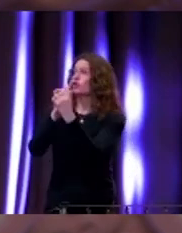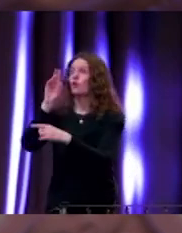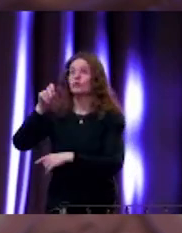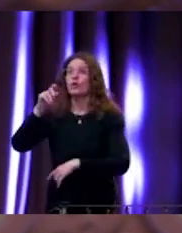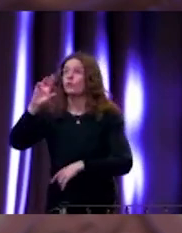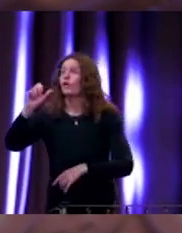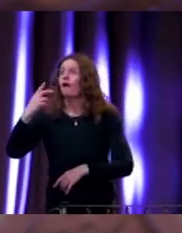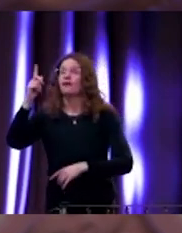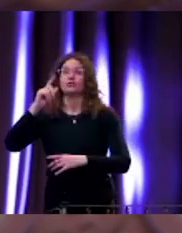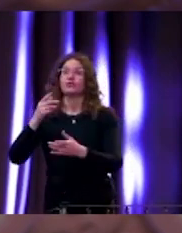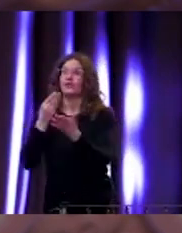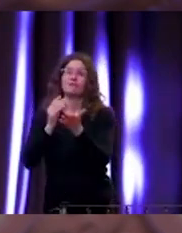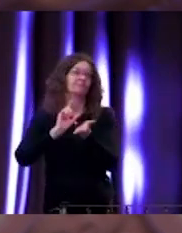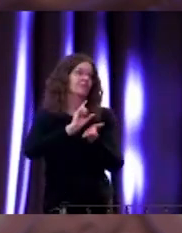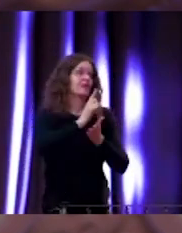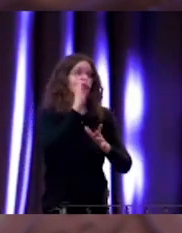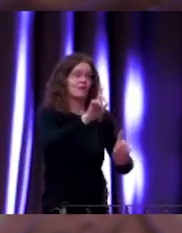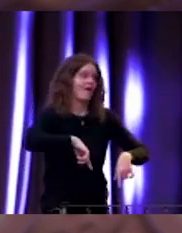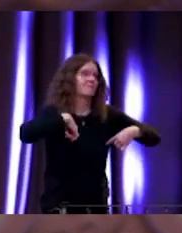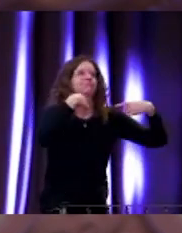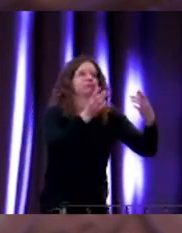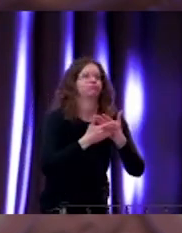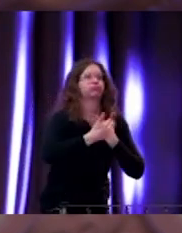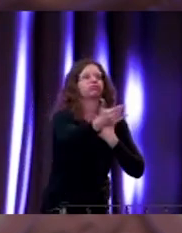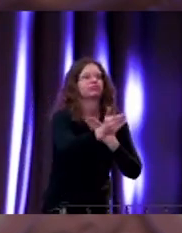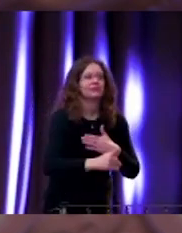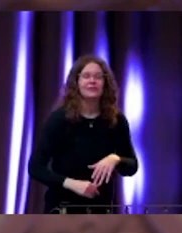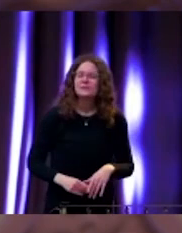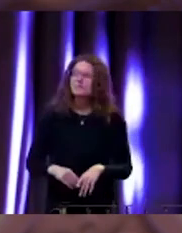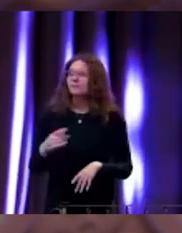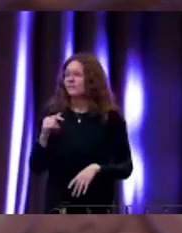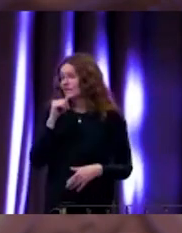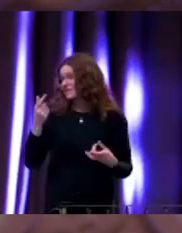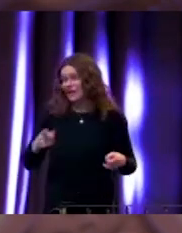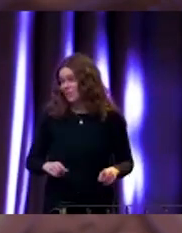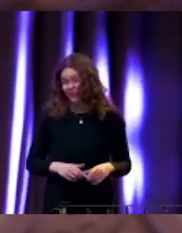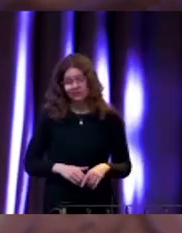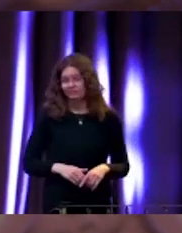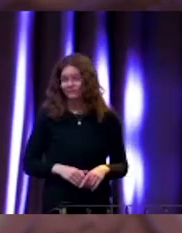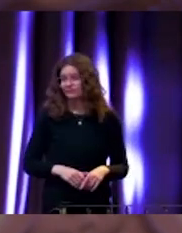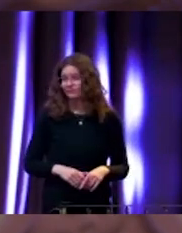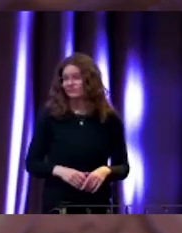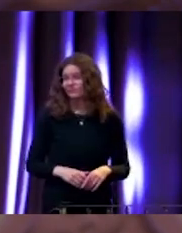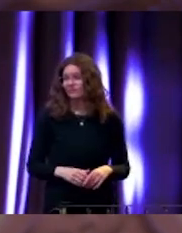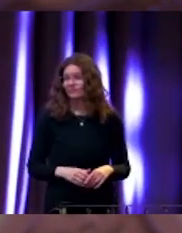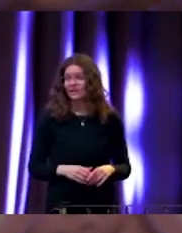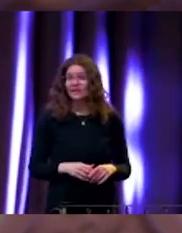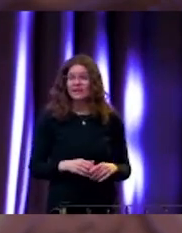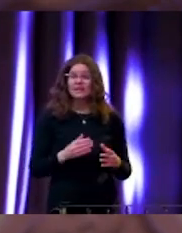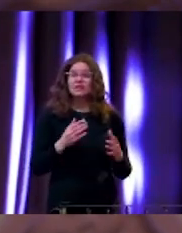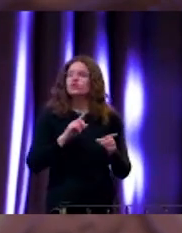And that didn't happen. And really look around your neighborhood. Look at what businesses are there. Look at